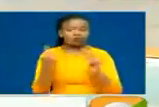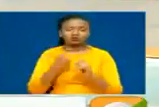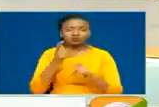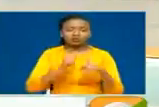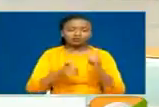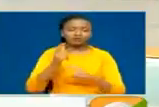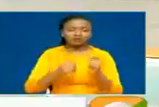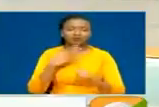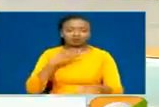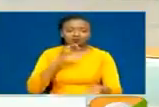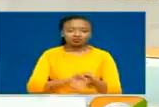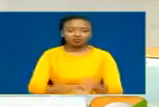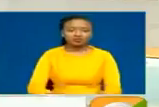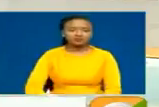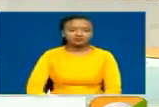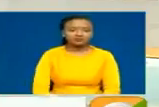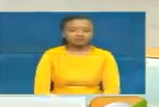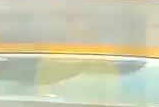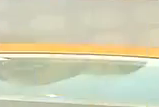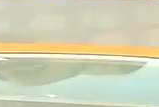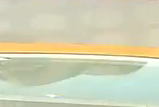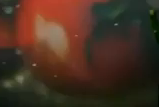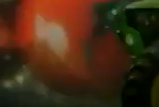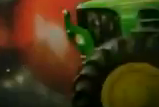production. Here's our very own Dennis Otieno.